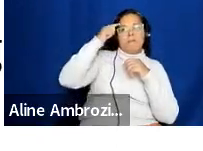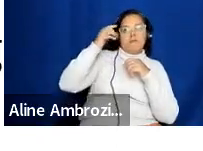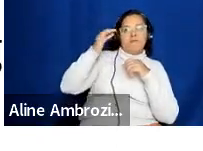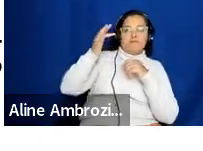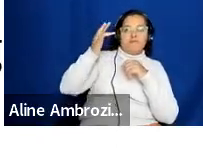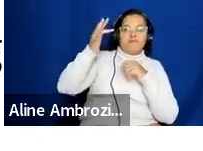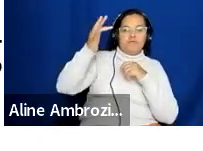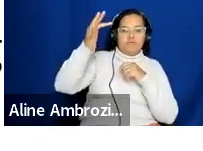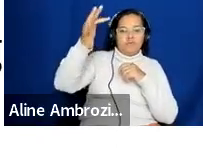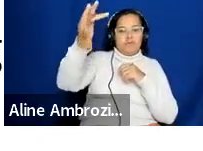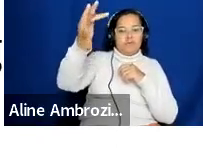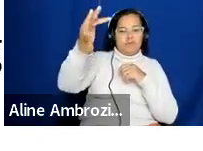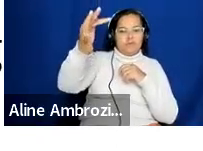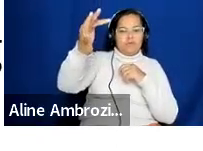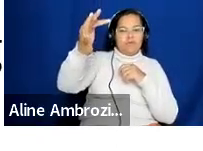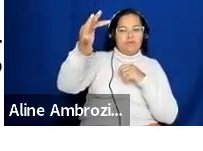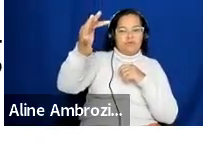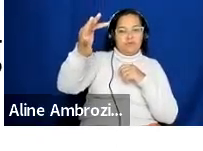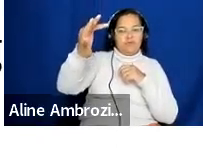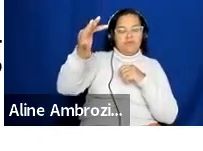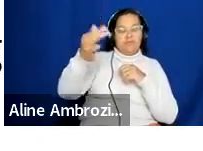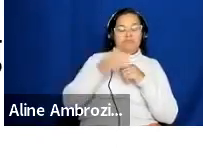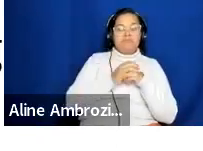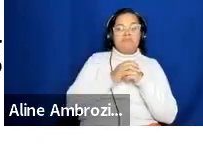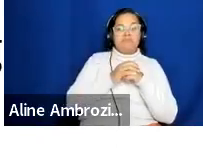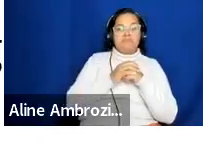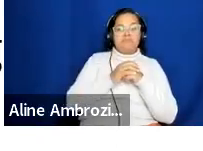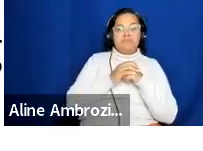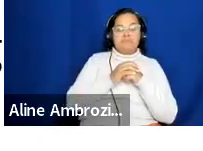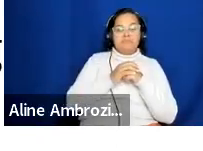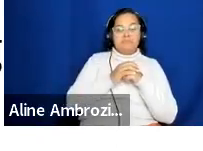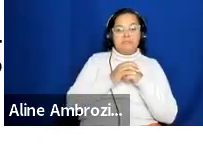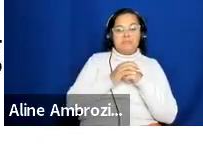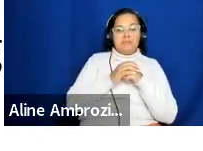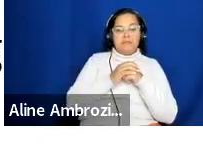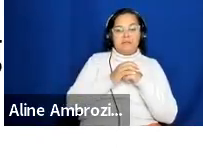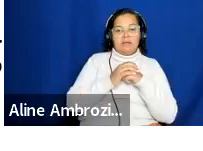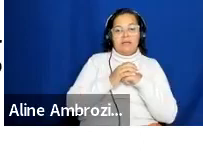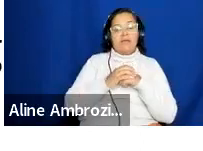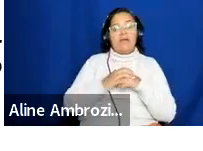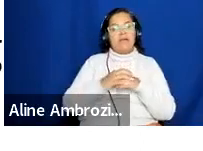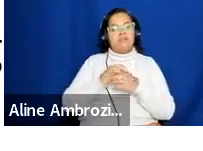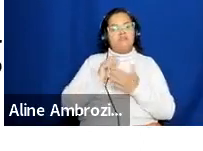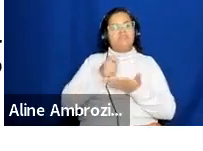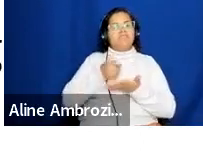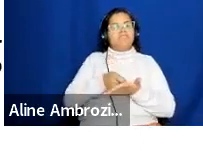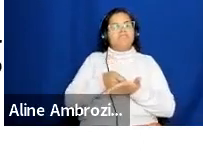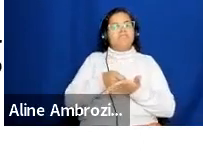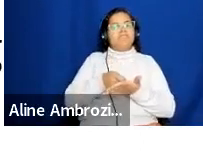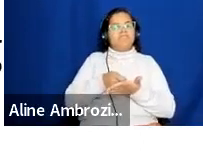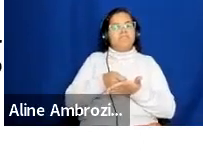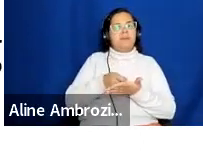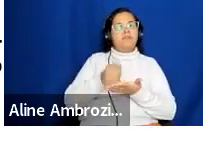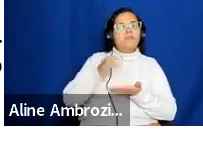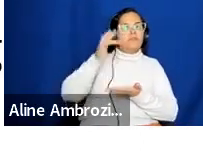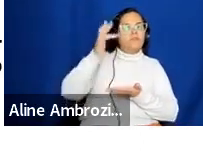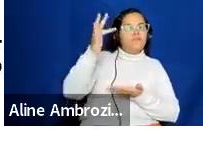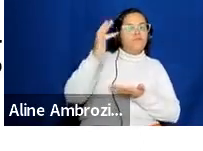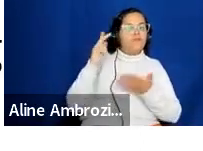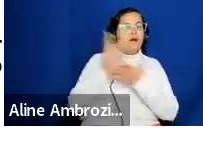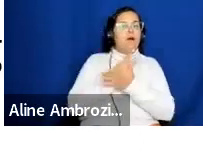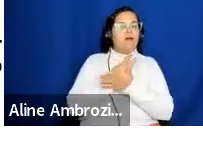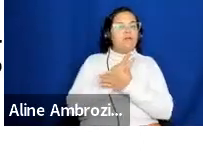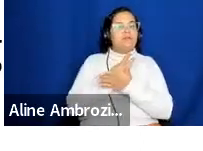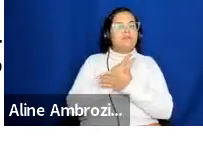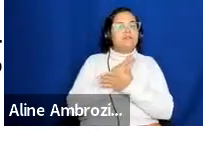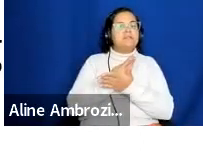So in other words, we impose a view of what's going to happen in the future on our understanding and analysis